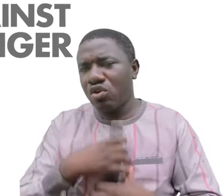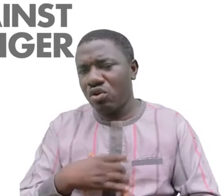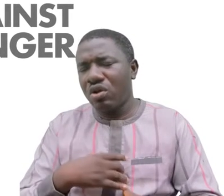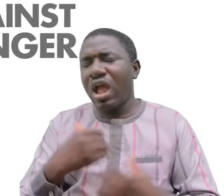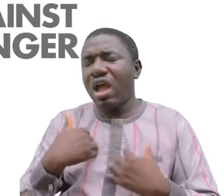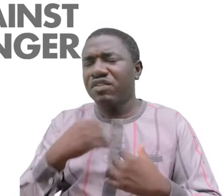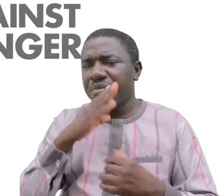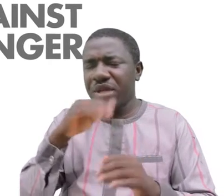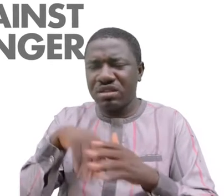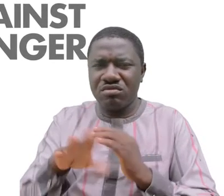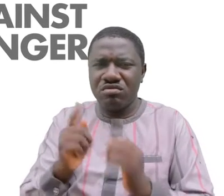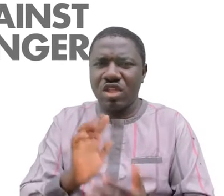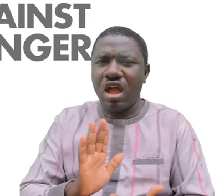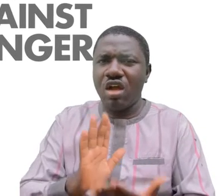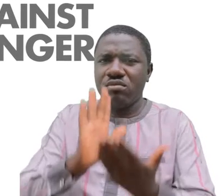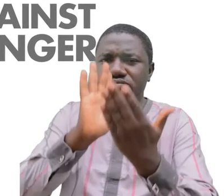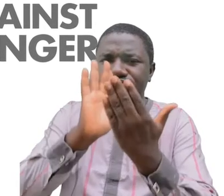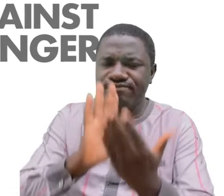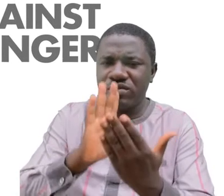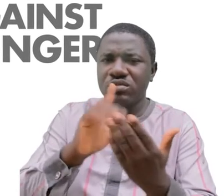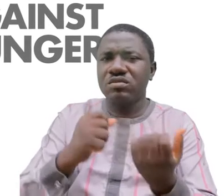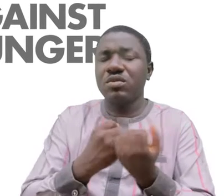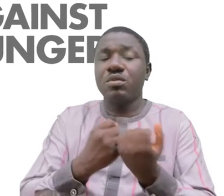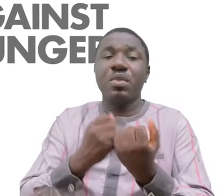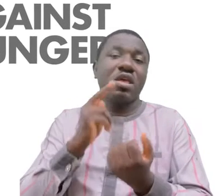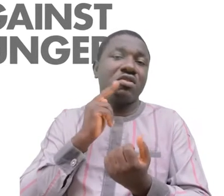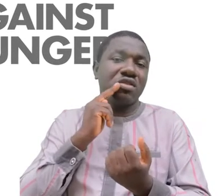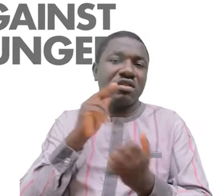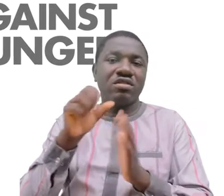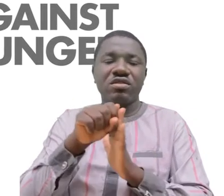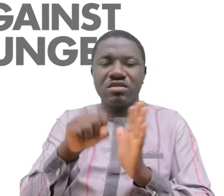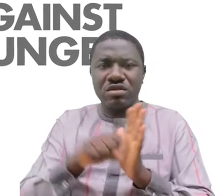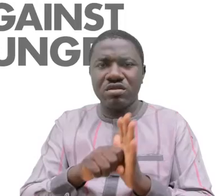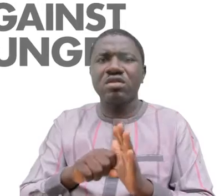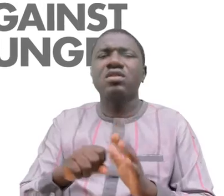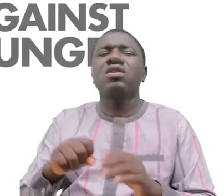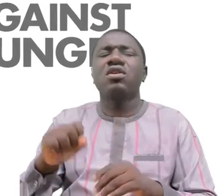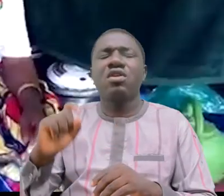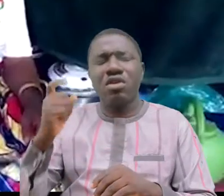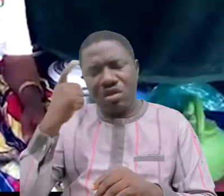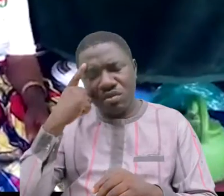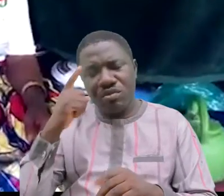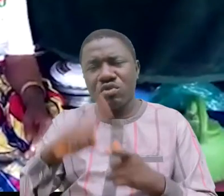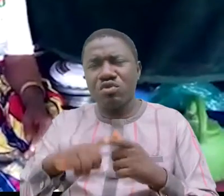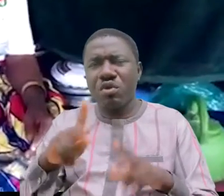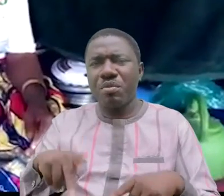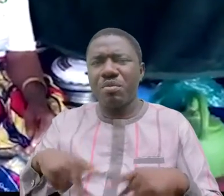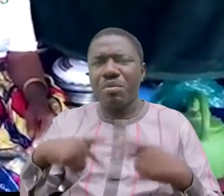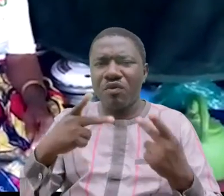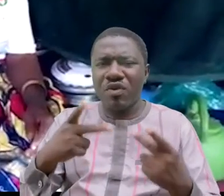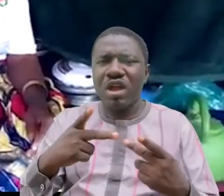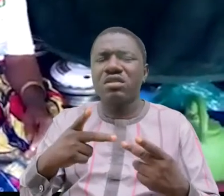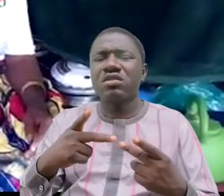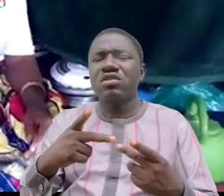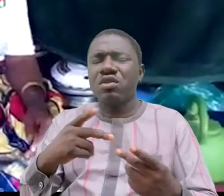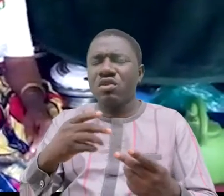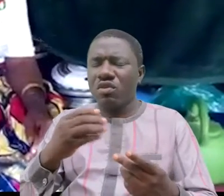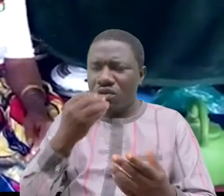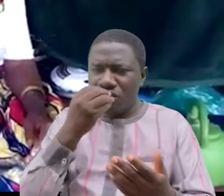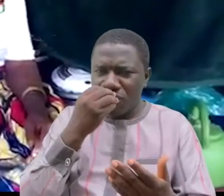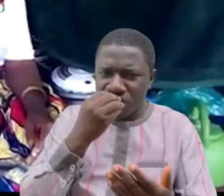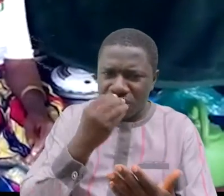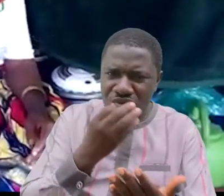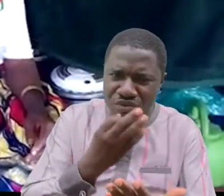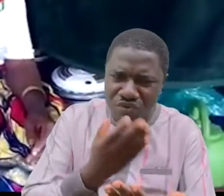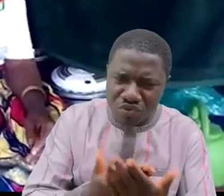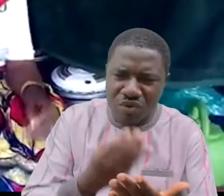the forefront of supporting Nigerian federal and state governments to develop evidence on nutrition-sensitive